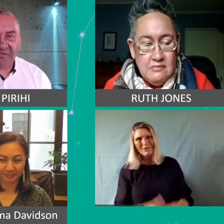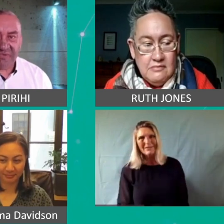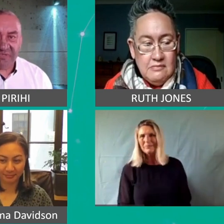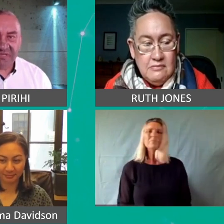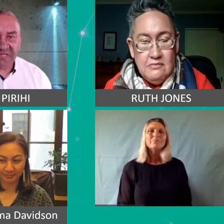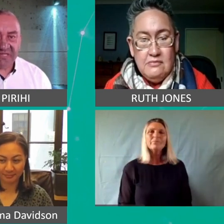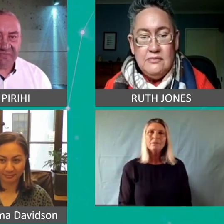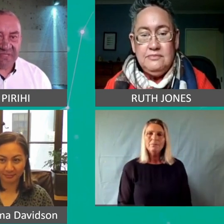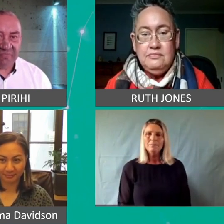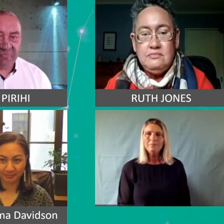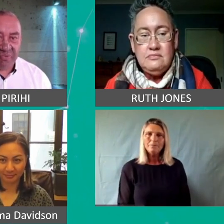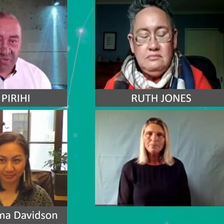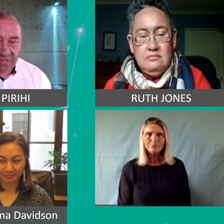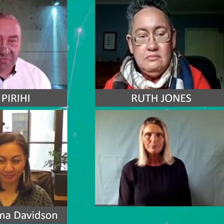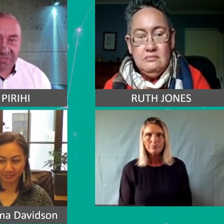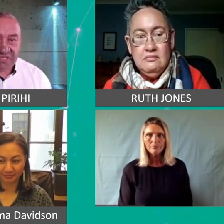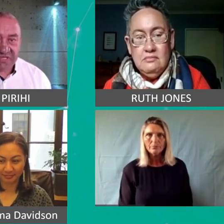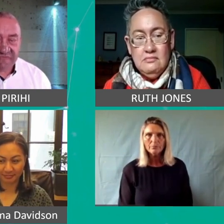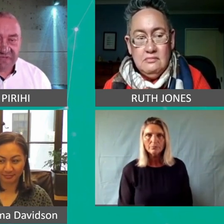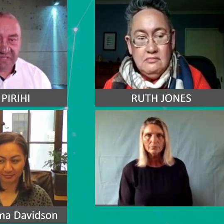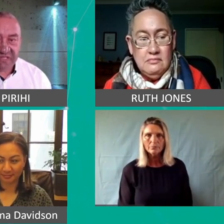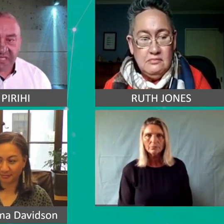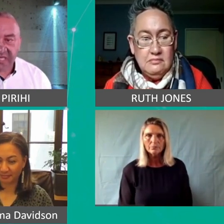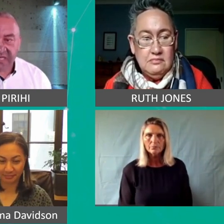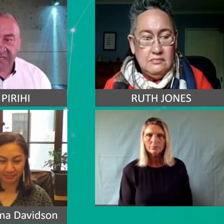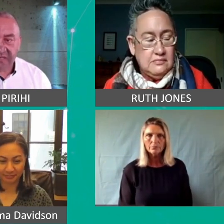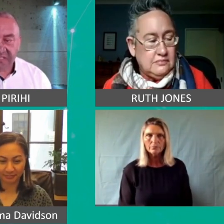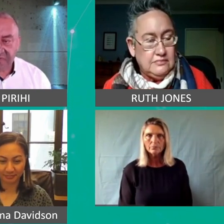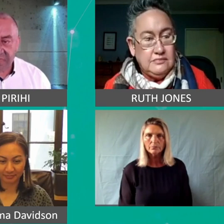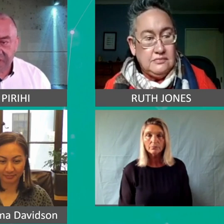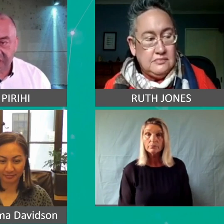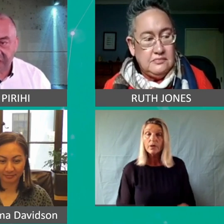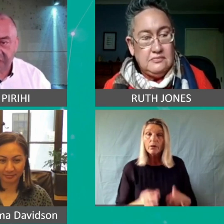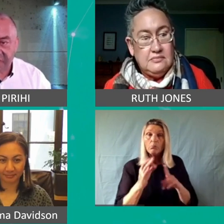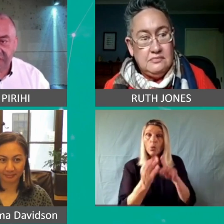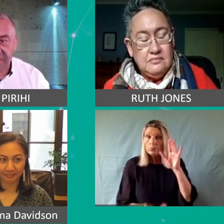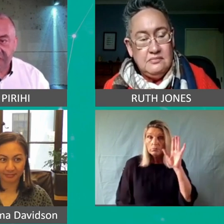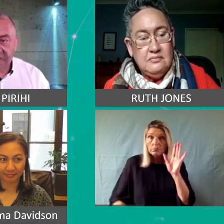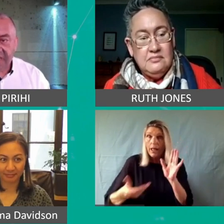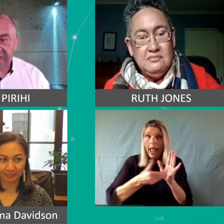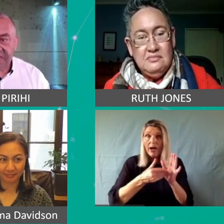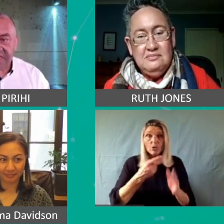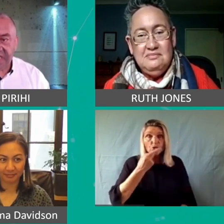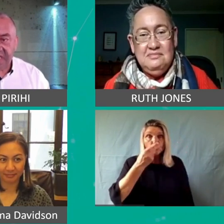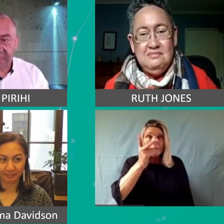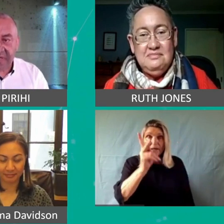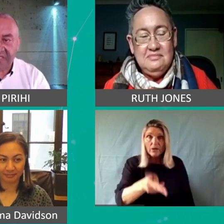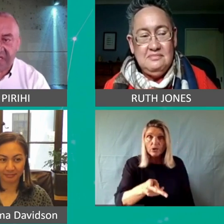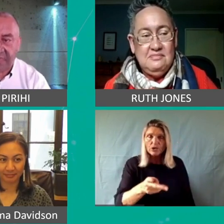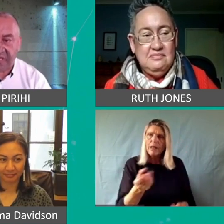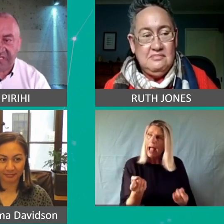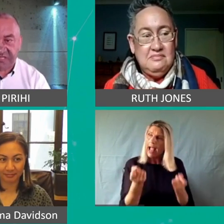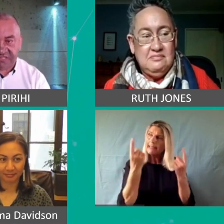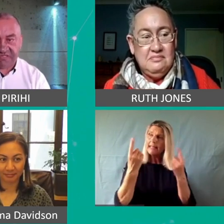Kia ora, Ruth and Debbie. Paula, would you have anything to add? I'll just restate the question. How does understanding the past